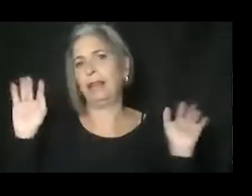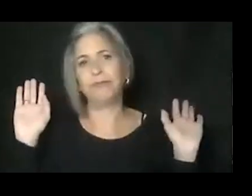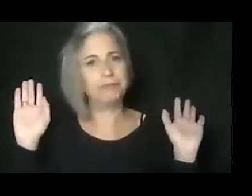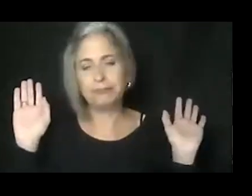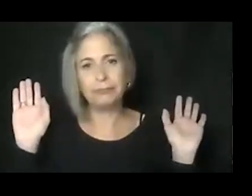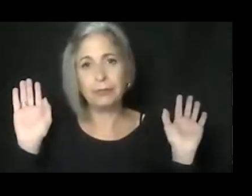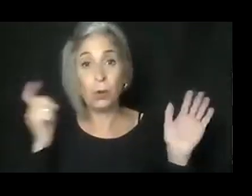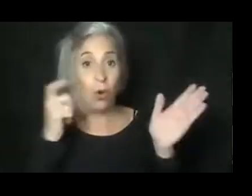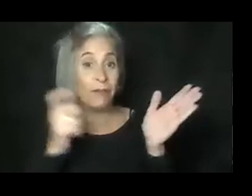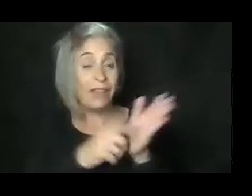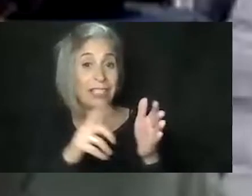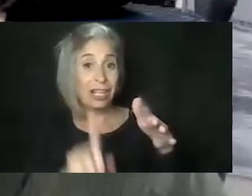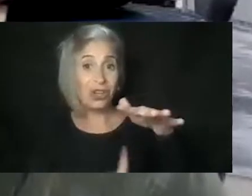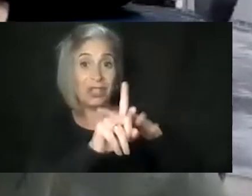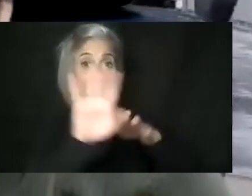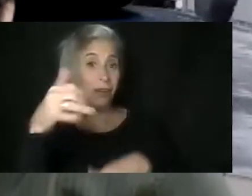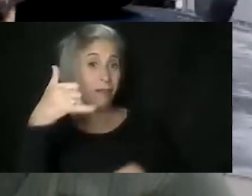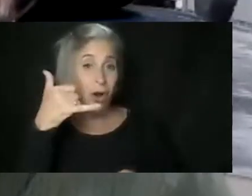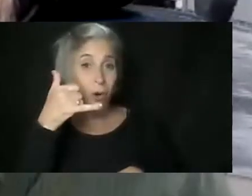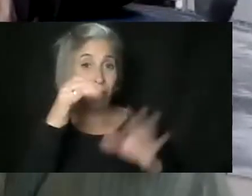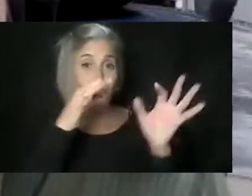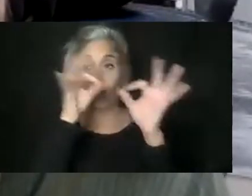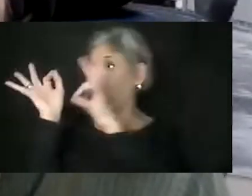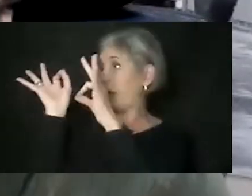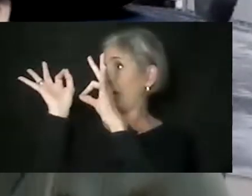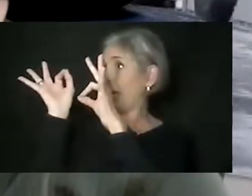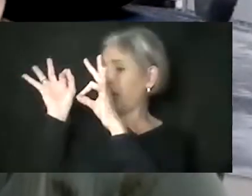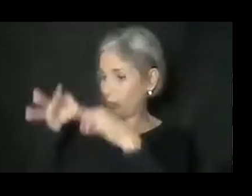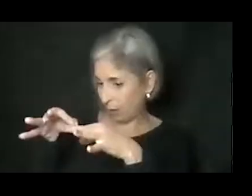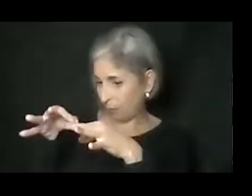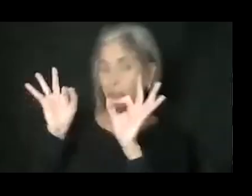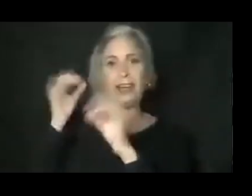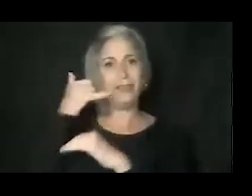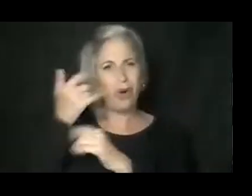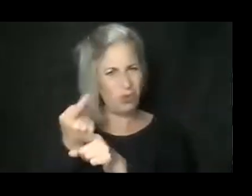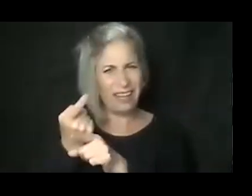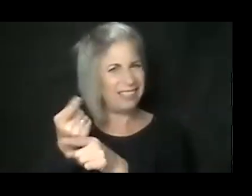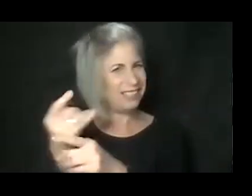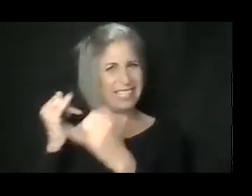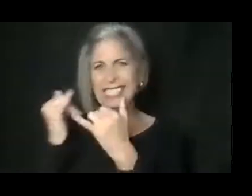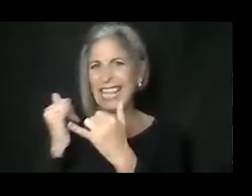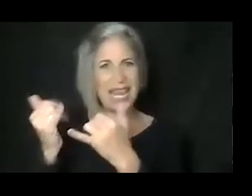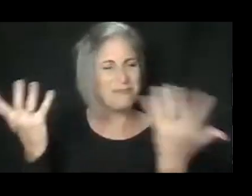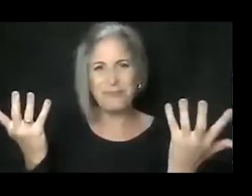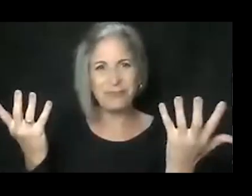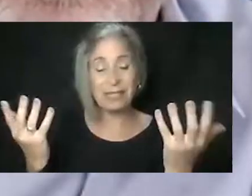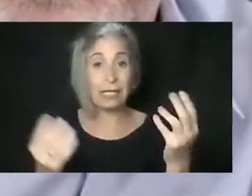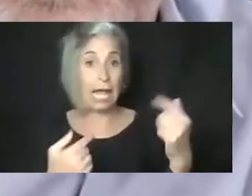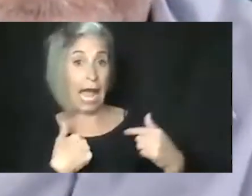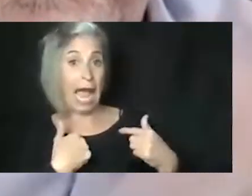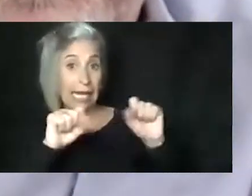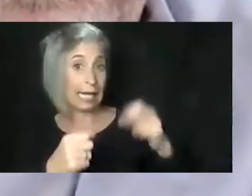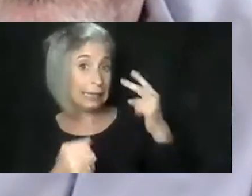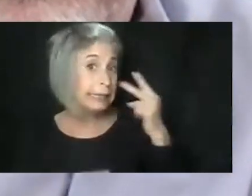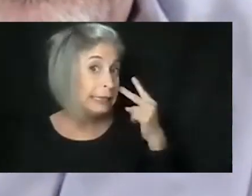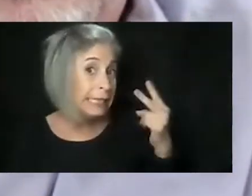a notification comes in on your phone, you sort of got to look away from what you're doing and look down, right? Right. I mean, as a sighted person,